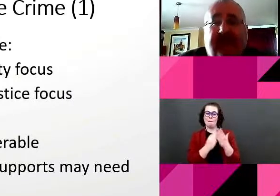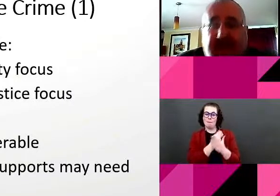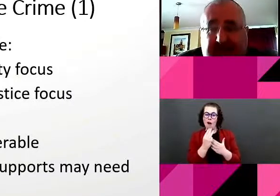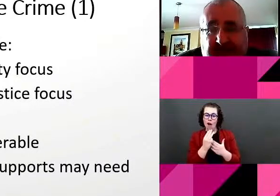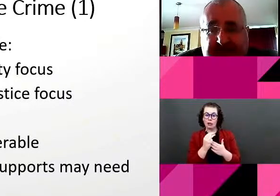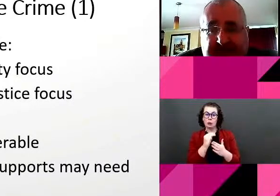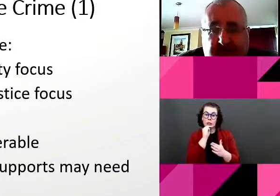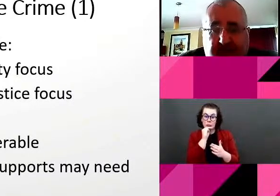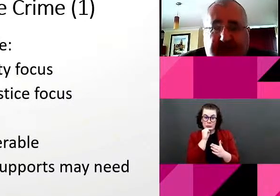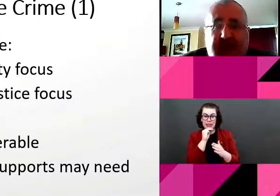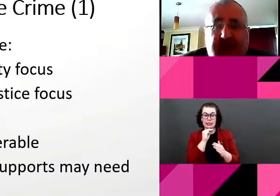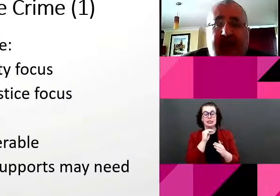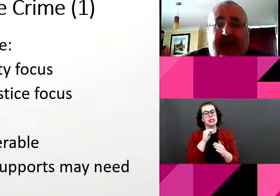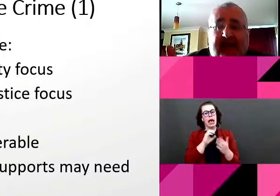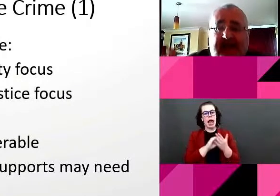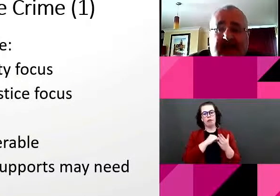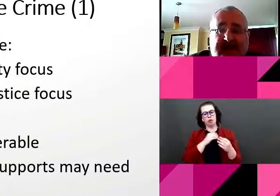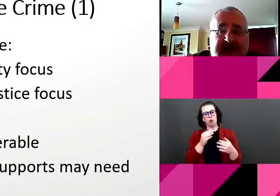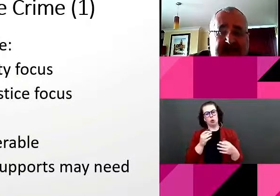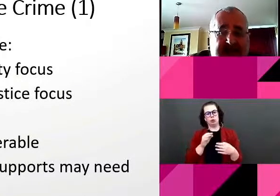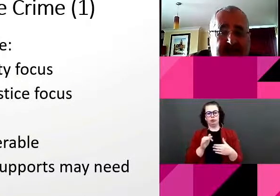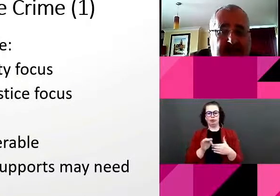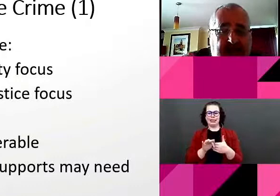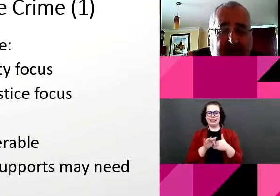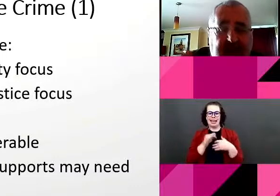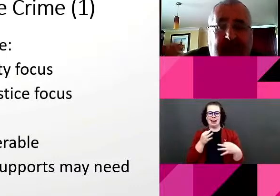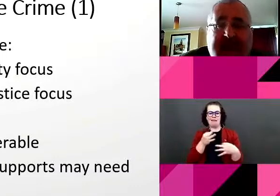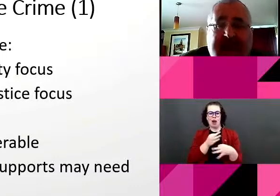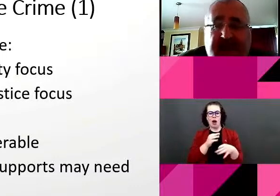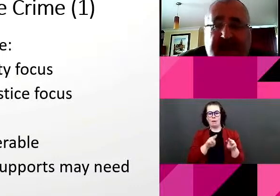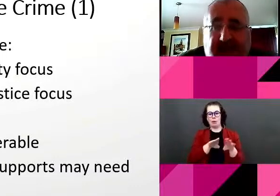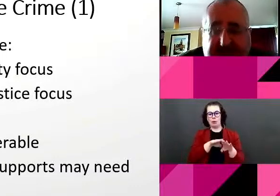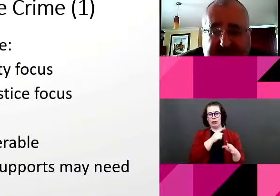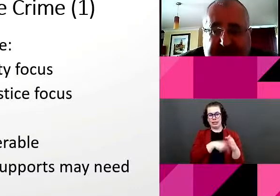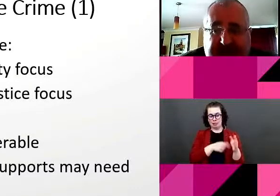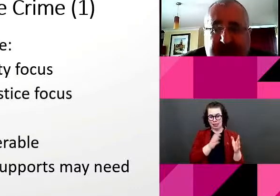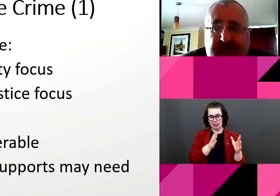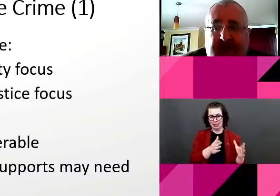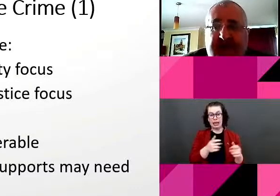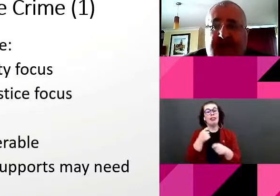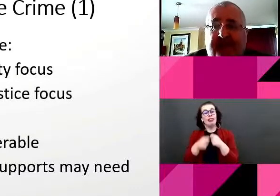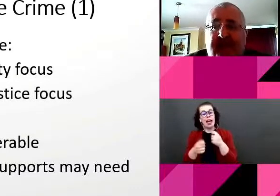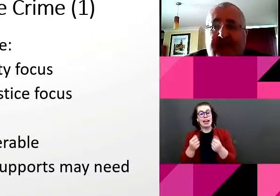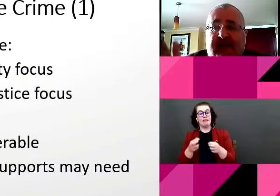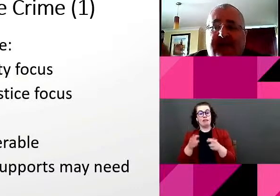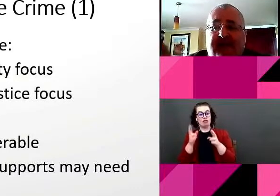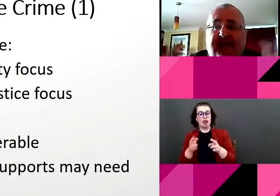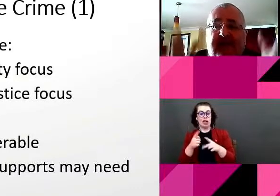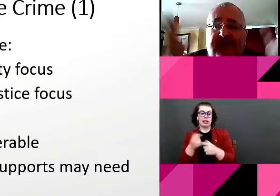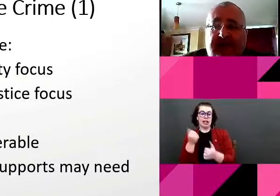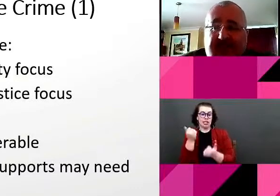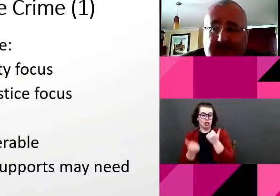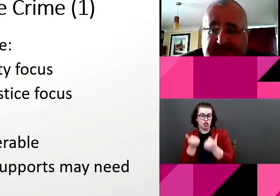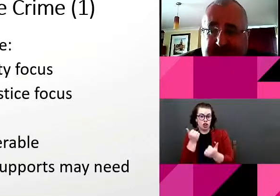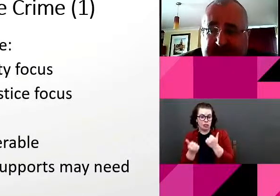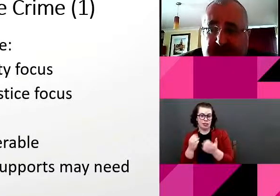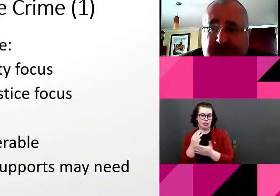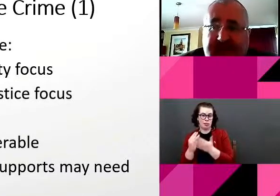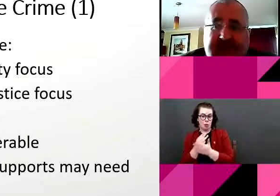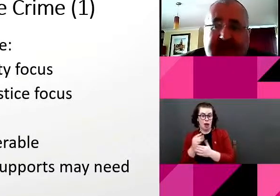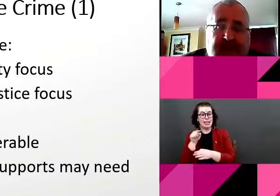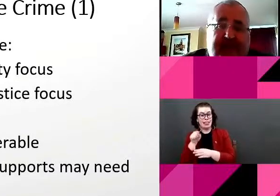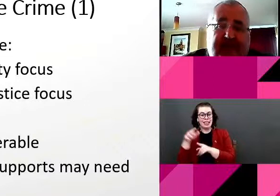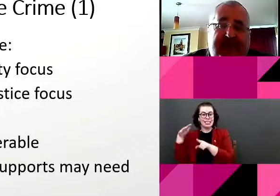down a safeguarding route. And then there's the rights and justice paradigm that is influenced by